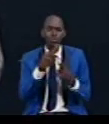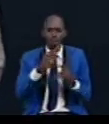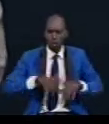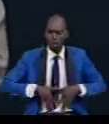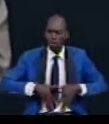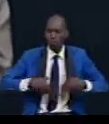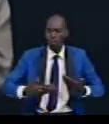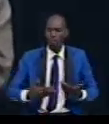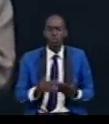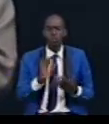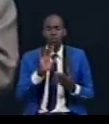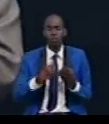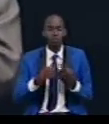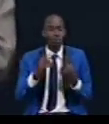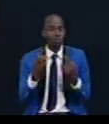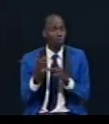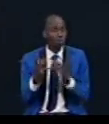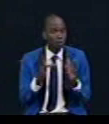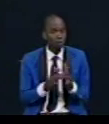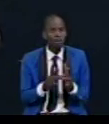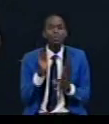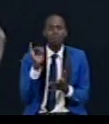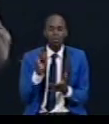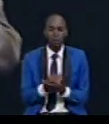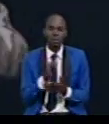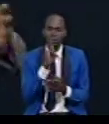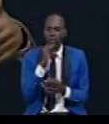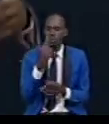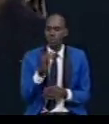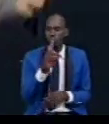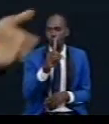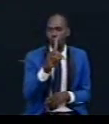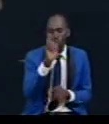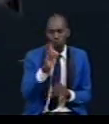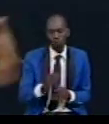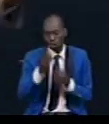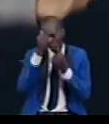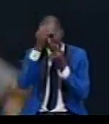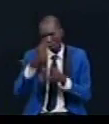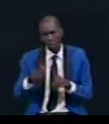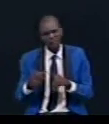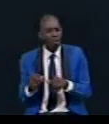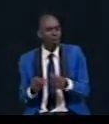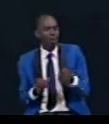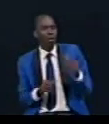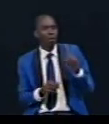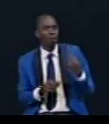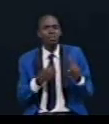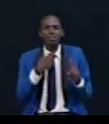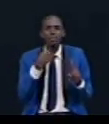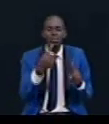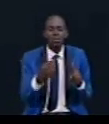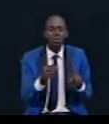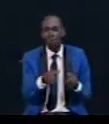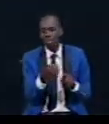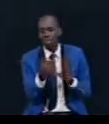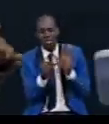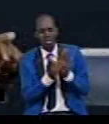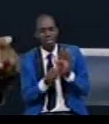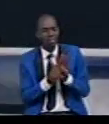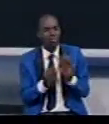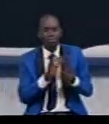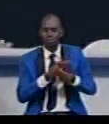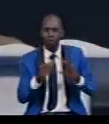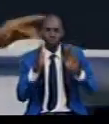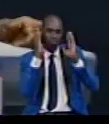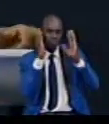Jesus, this is your day. That's the one you listen to. But the other one that says another thing, you're not going to listen to